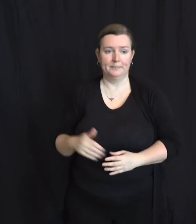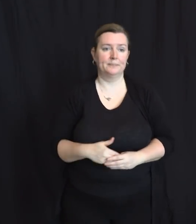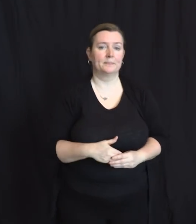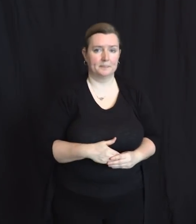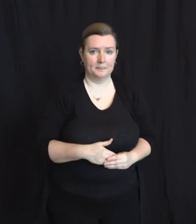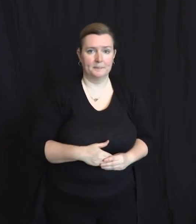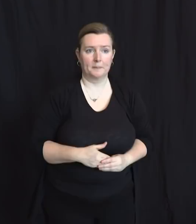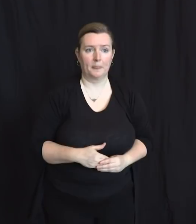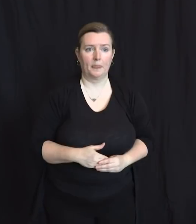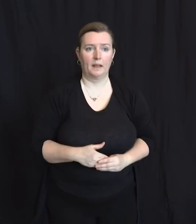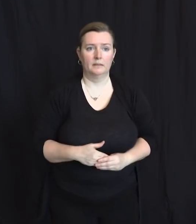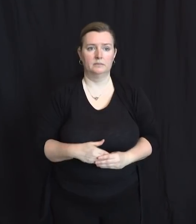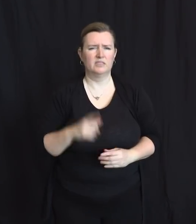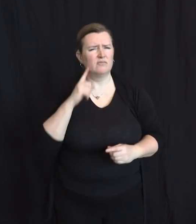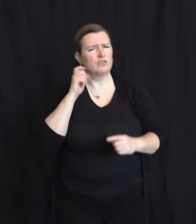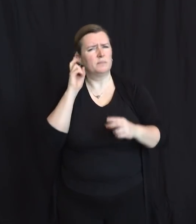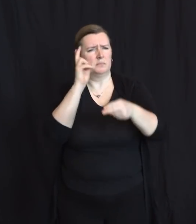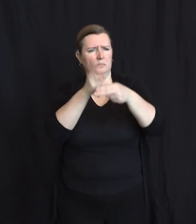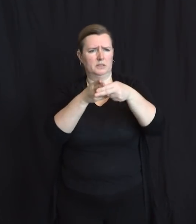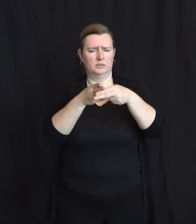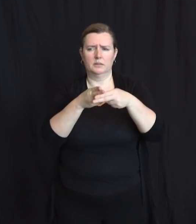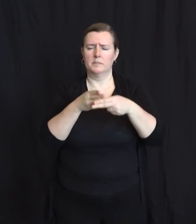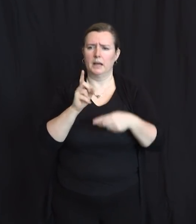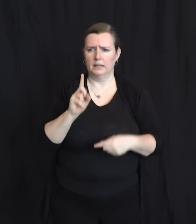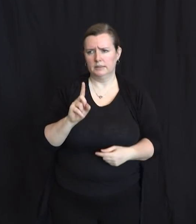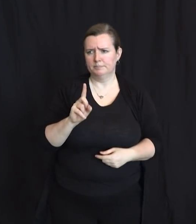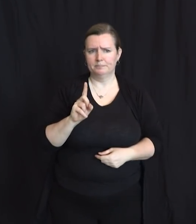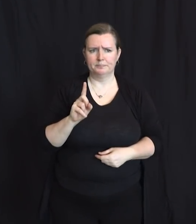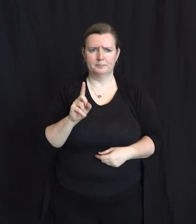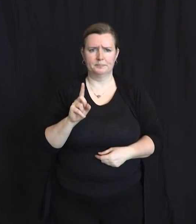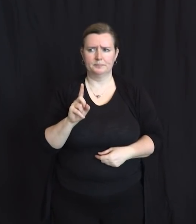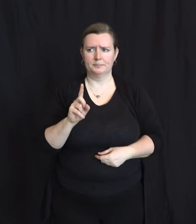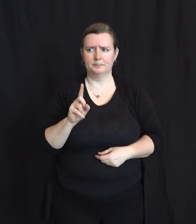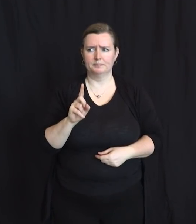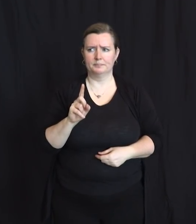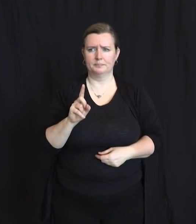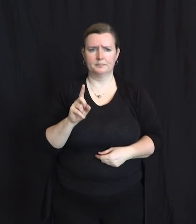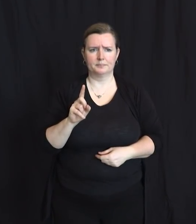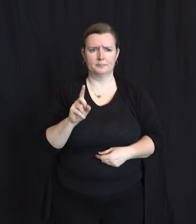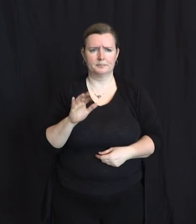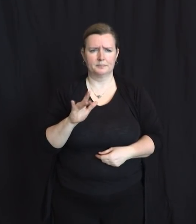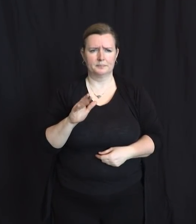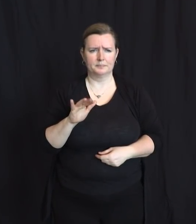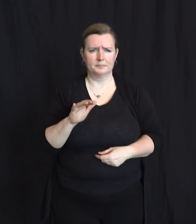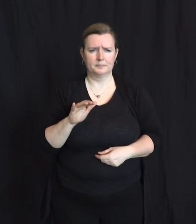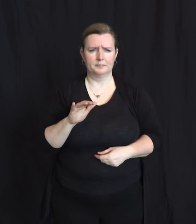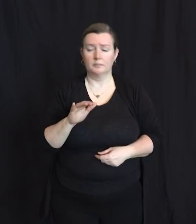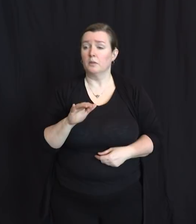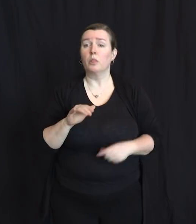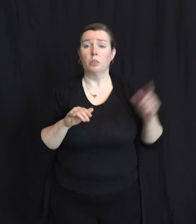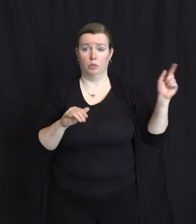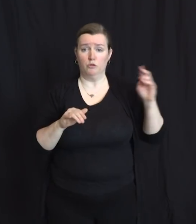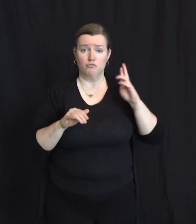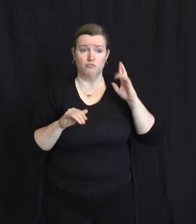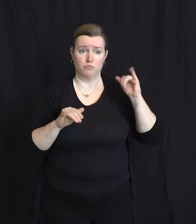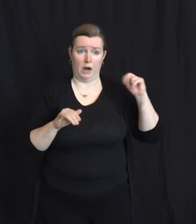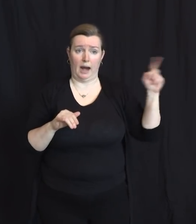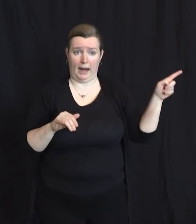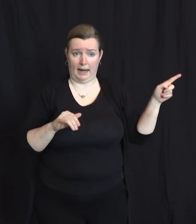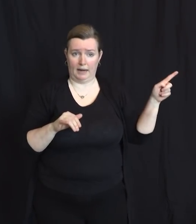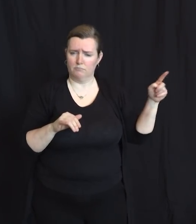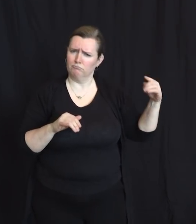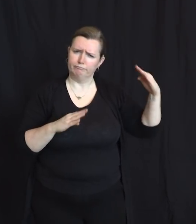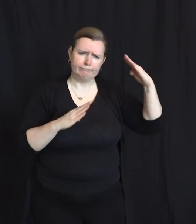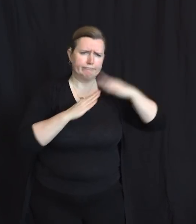I mentioned him earlier, and I'm going to ask him to say a few words, but Brian Strom is an outstanding leader